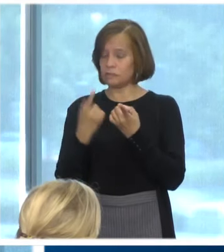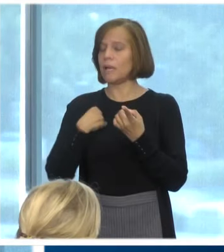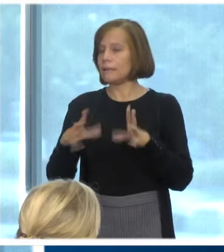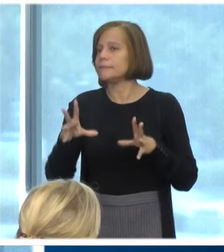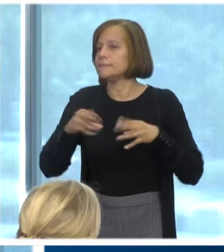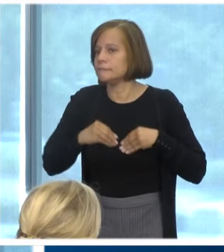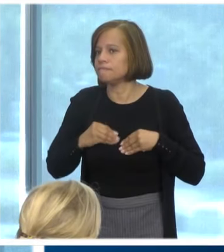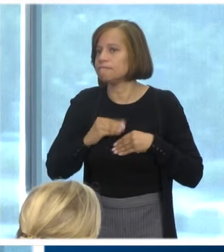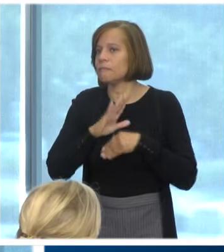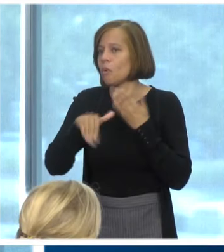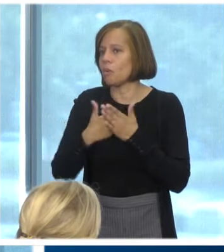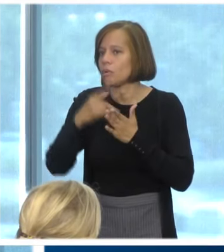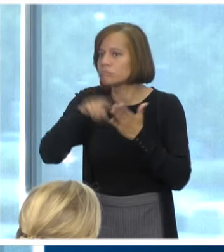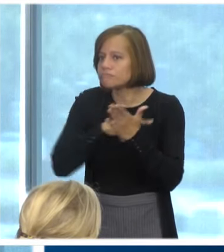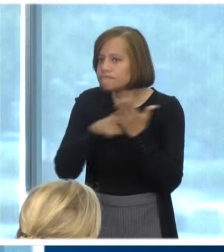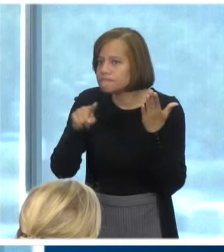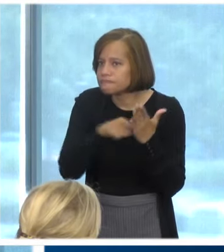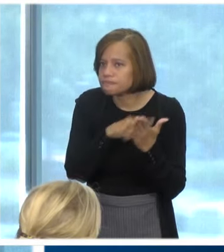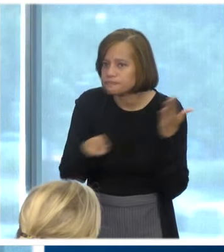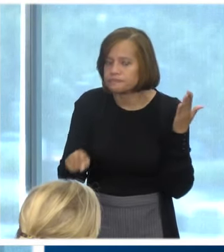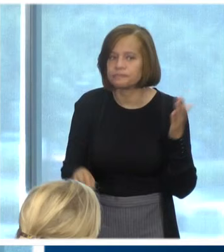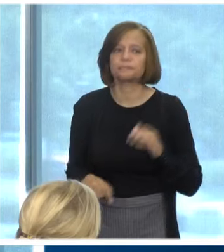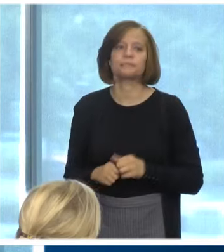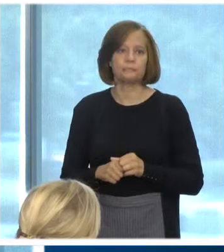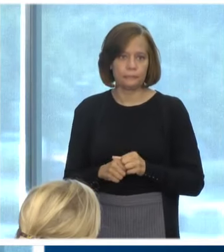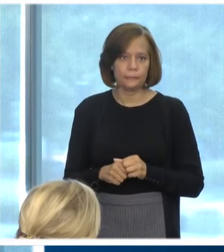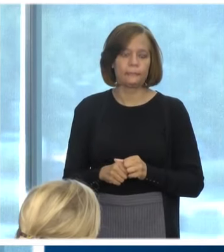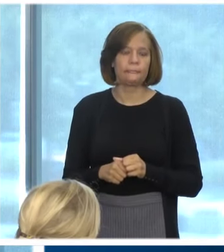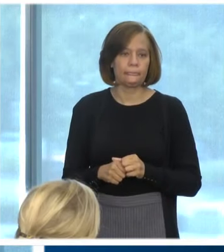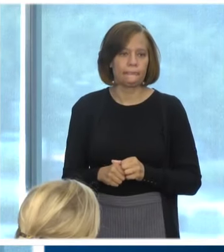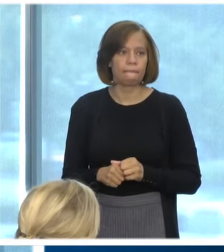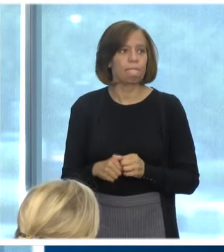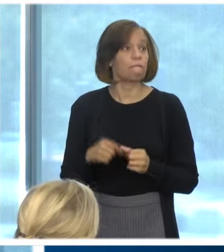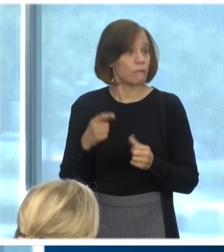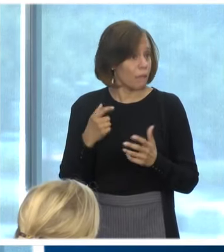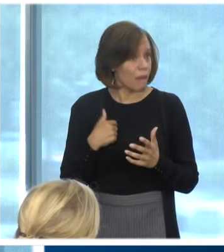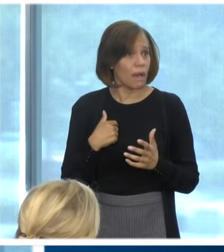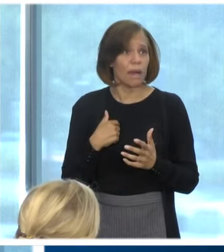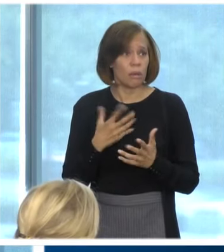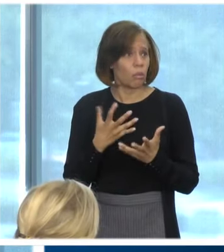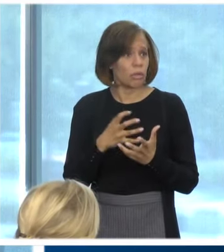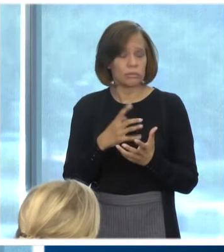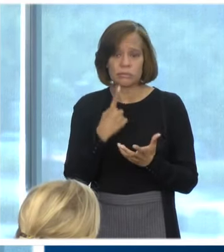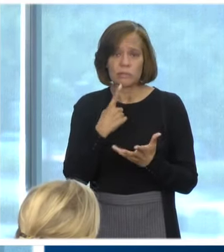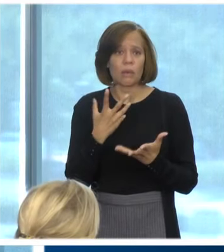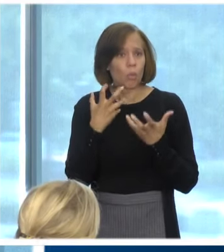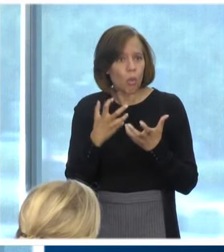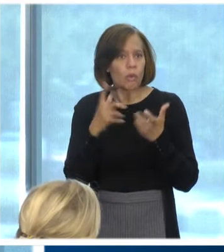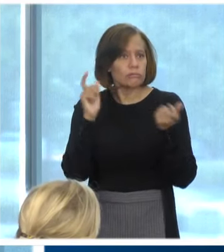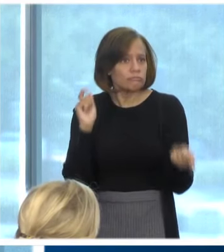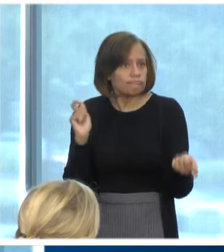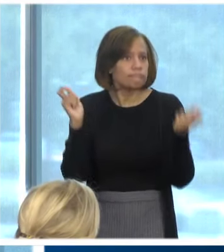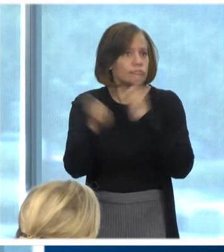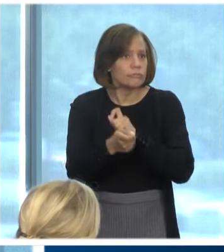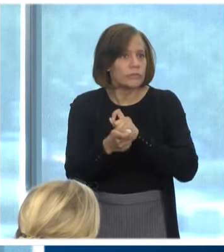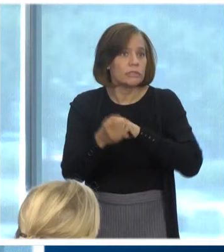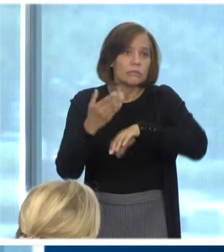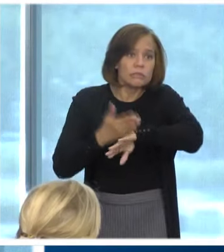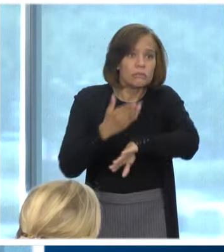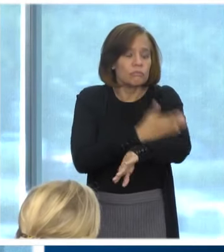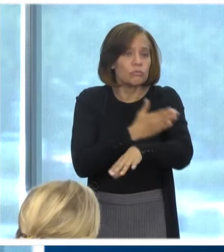criticism. I reaffirm my obligation to make necessary reforms to policies and procedures to rebuild trust within our